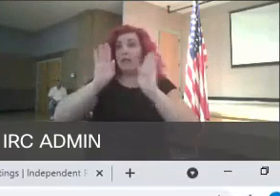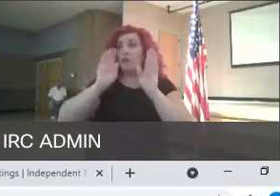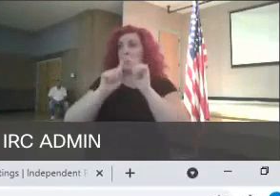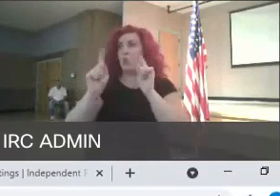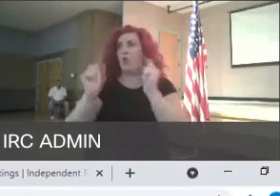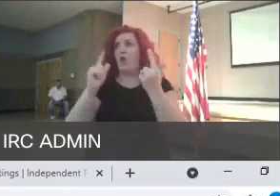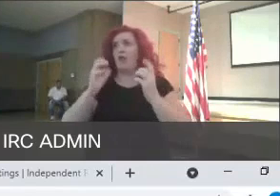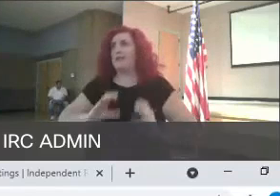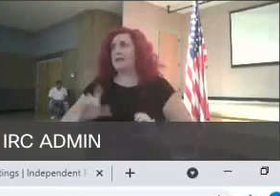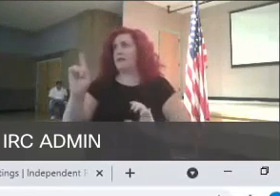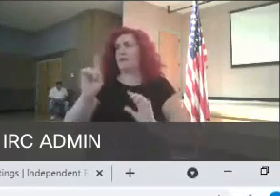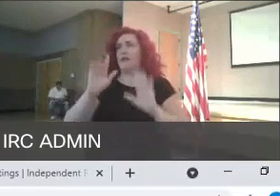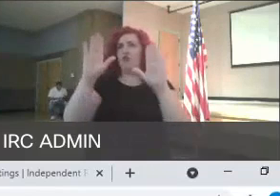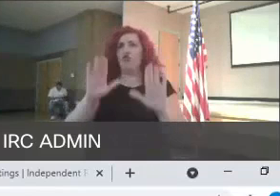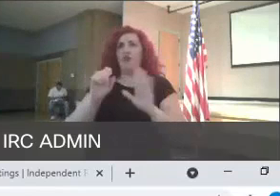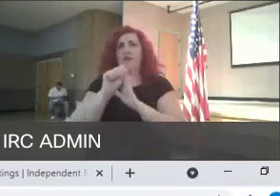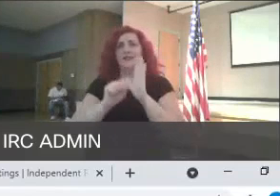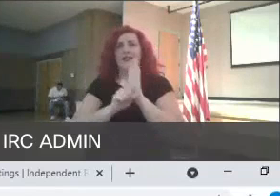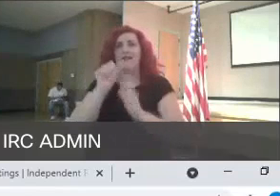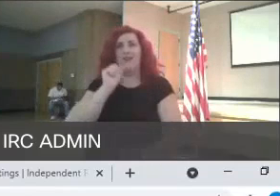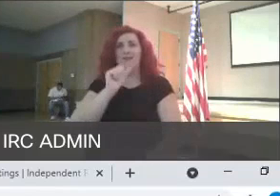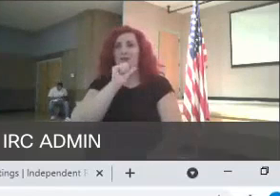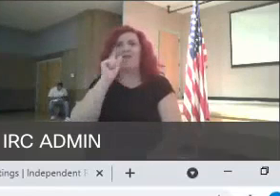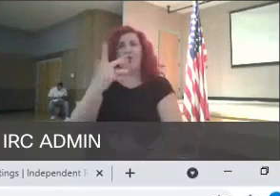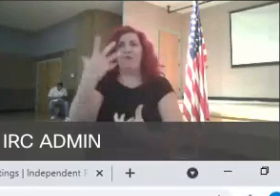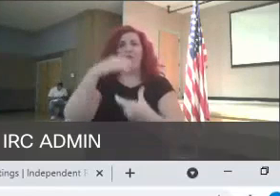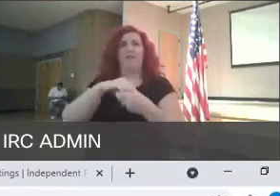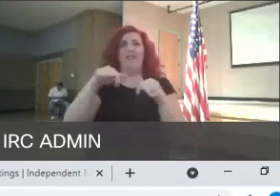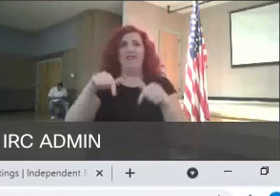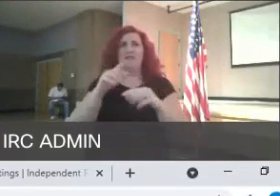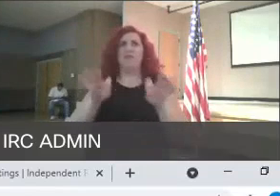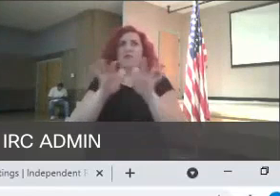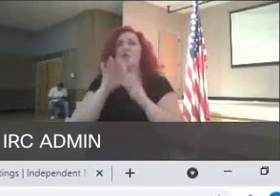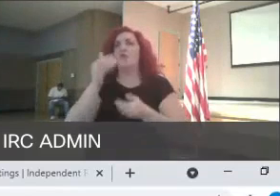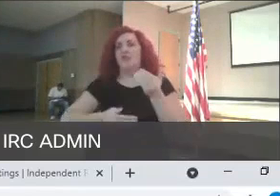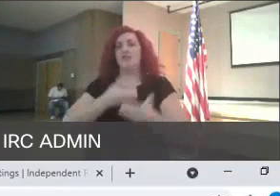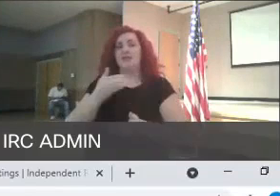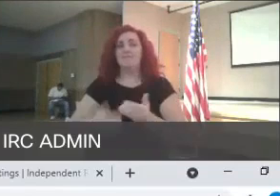of the great state of Arizona for participating in this very important process